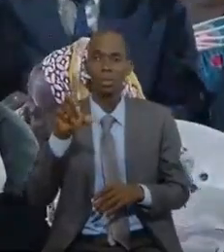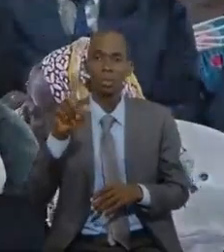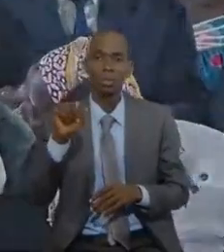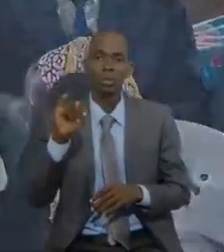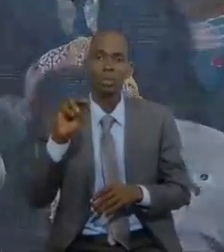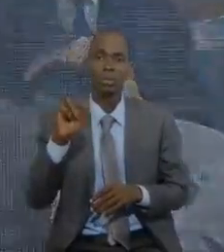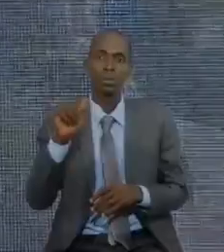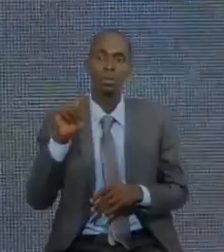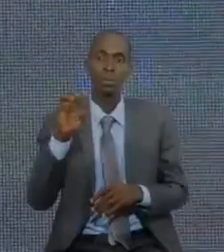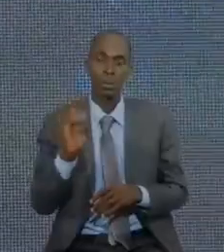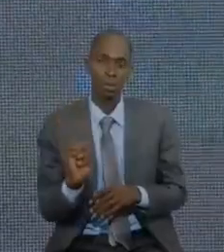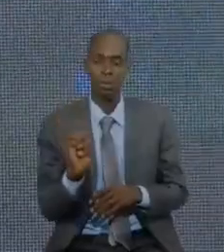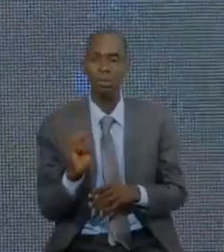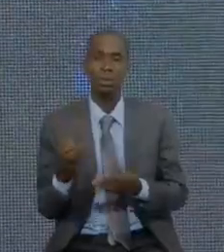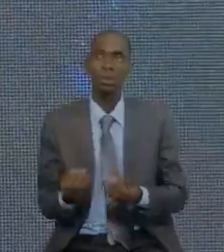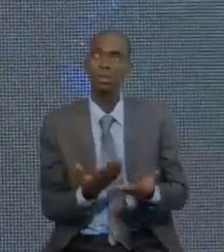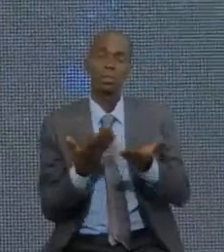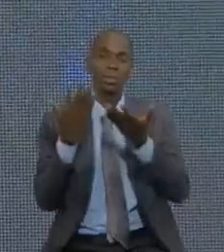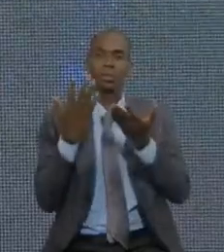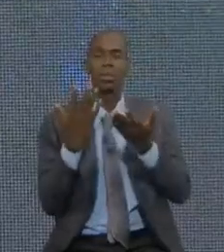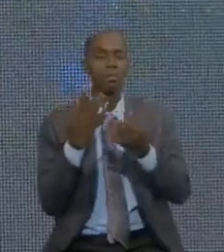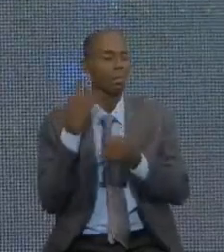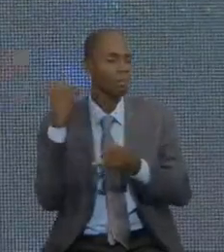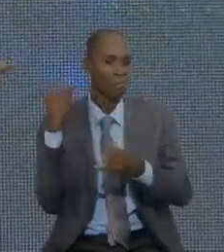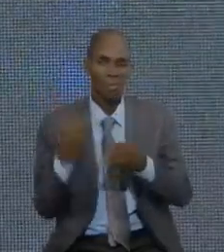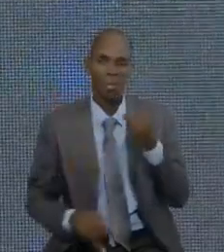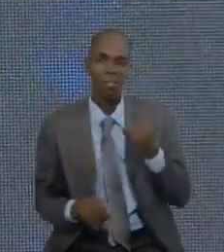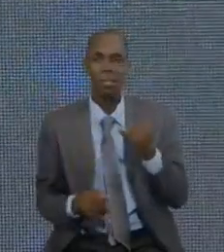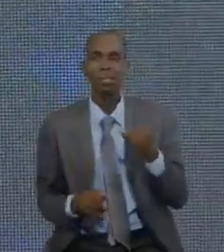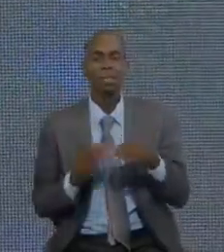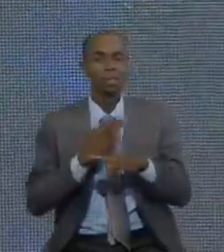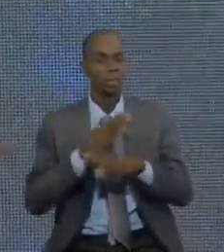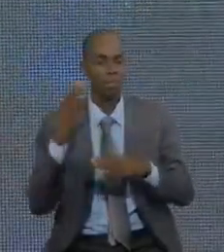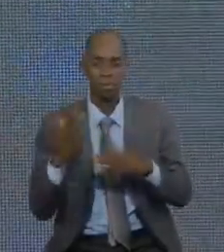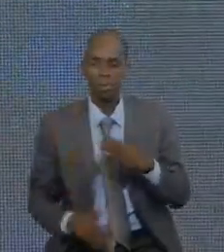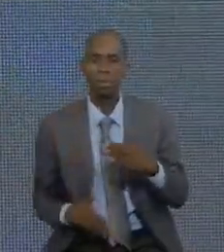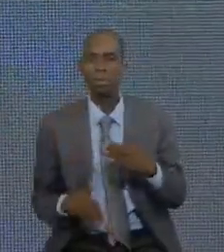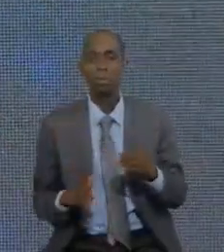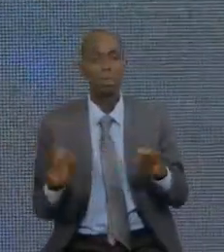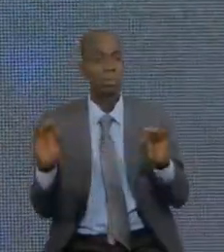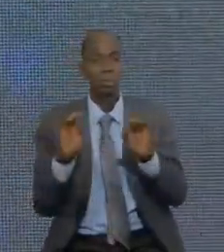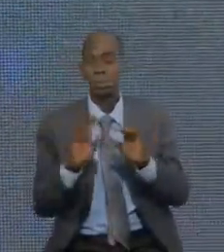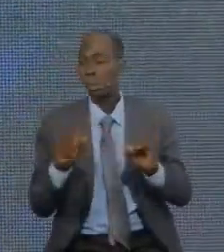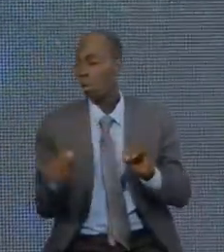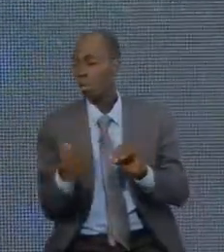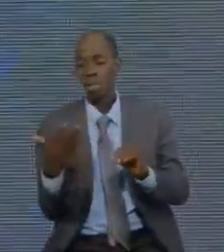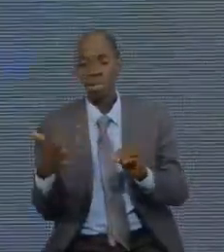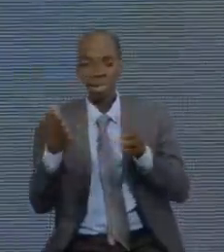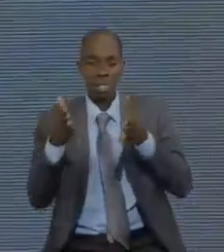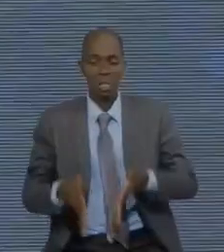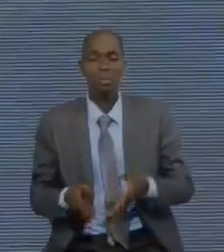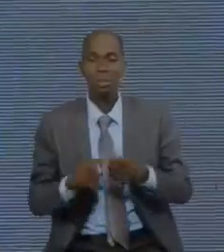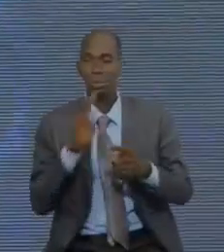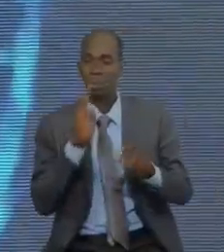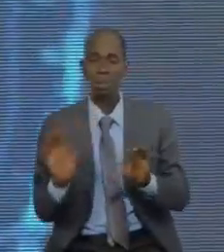paix. Ultimate. Ultime. Final. Final. Complete. Complet. Nothing left undone.